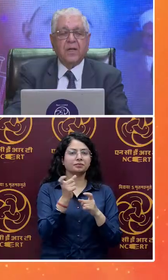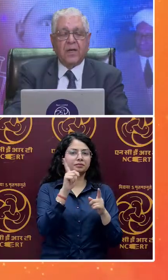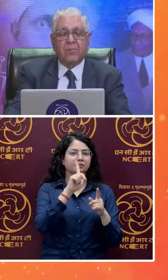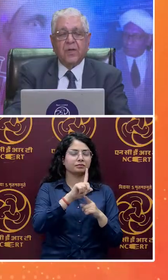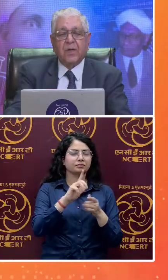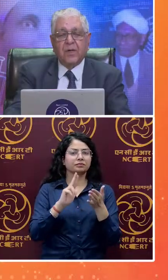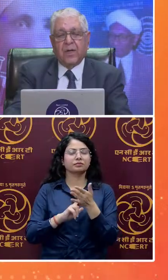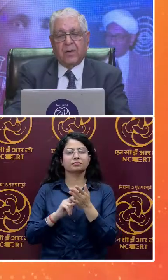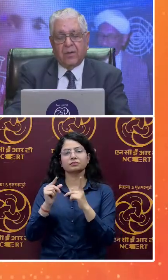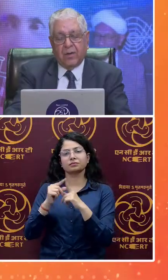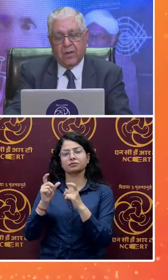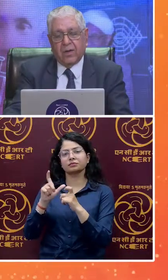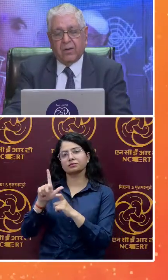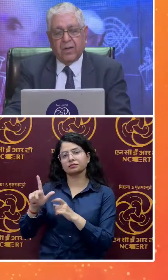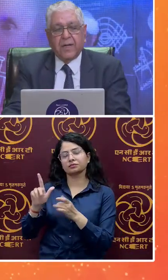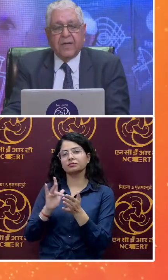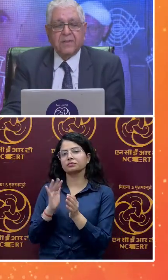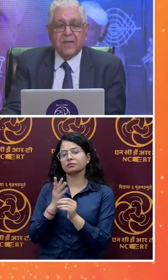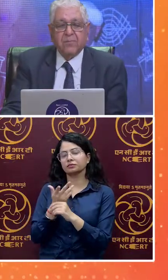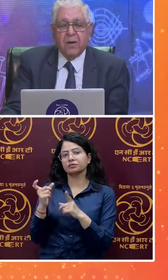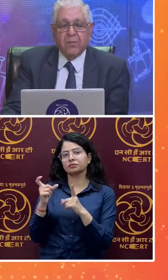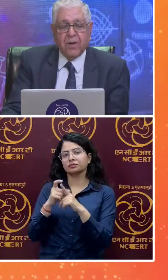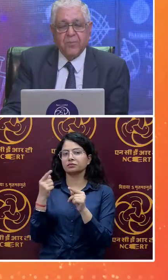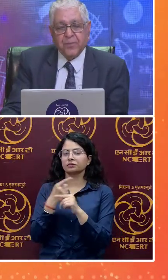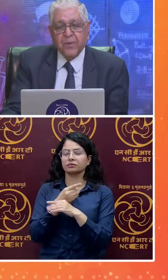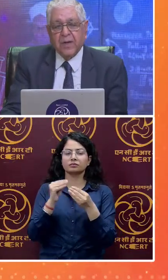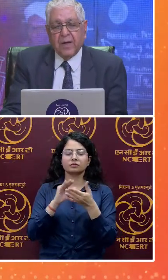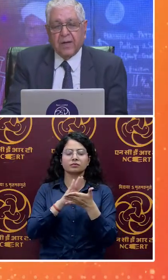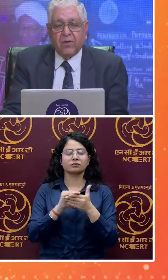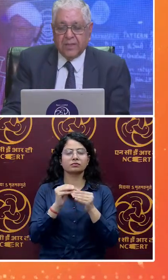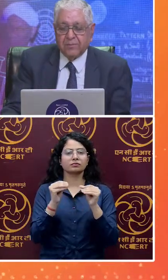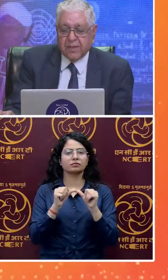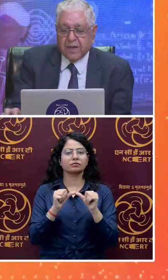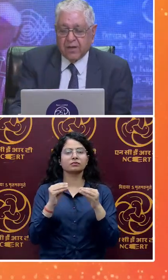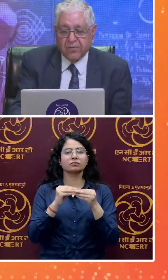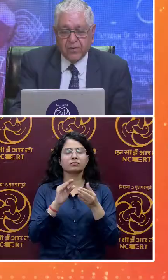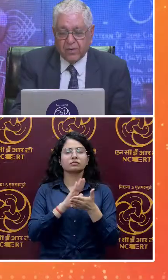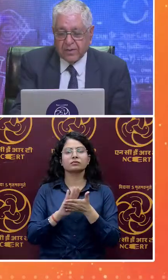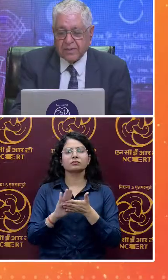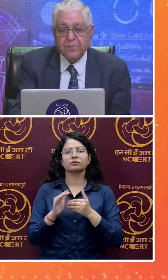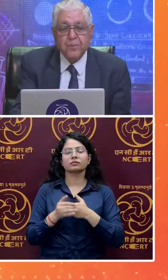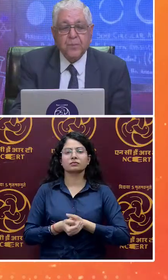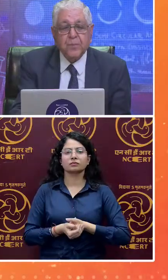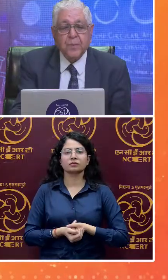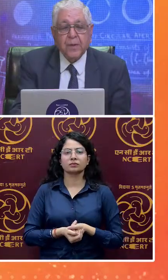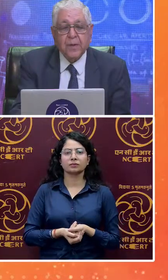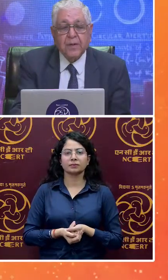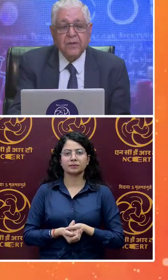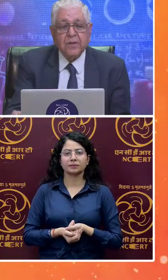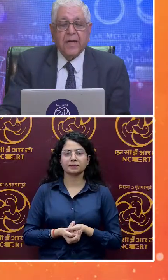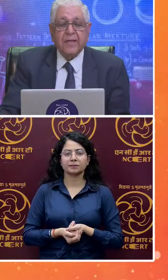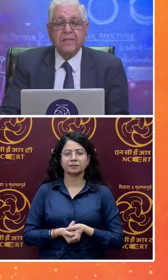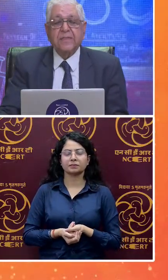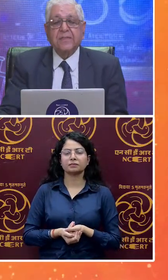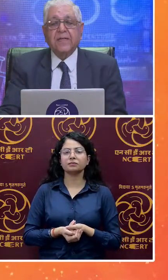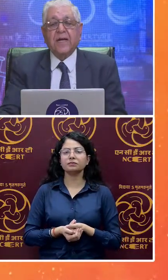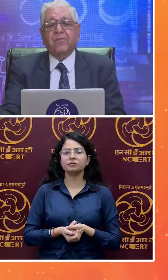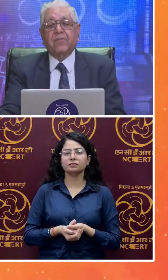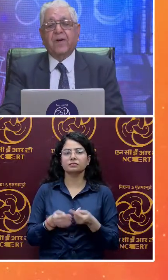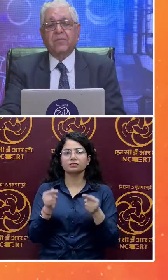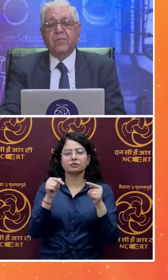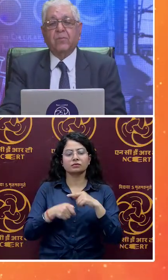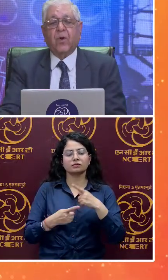NPL in Delhi, and Bhabha acknowledged Bhatnagar for all this. So, this is